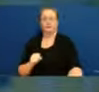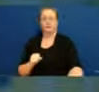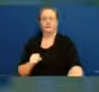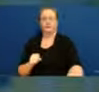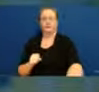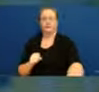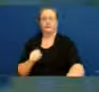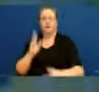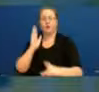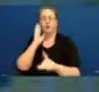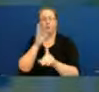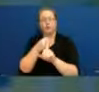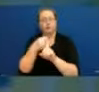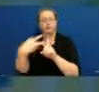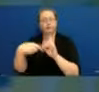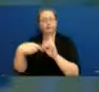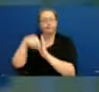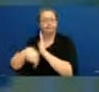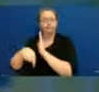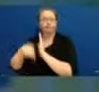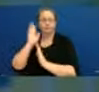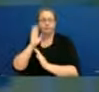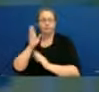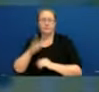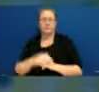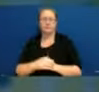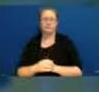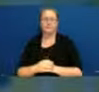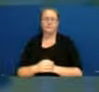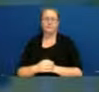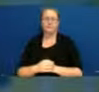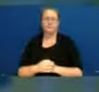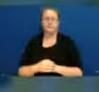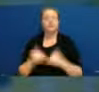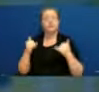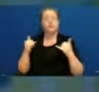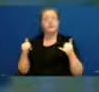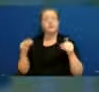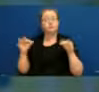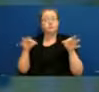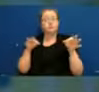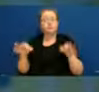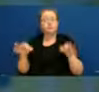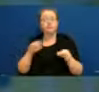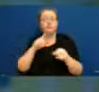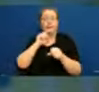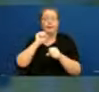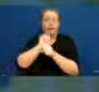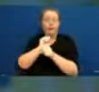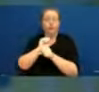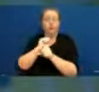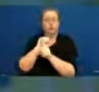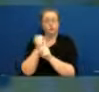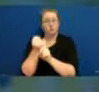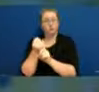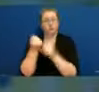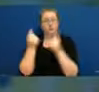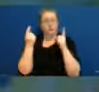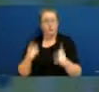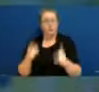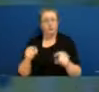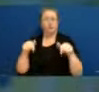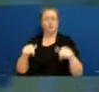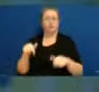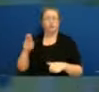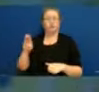And we will be providing more detailed data on that as we collect it. So I'm going to walk through a couple of real